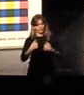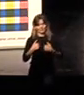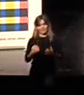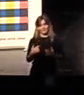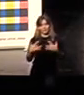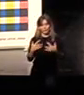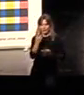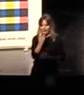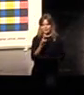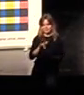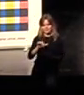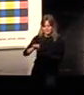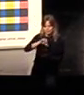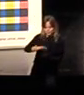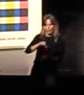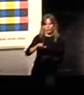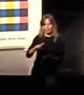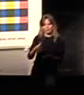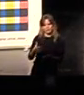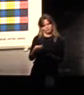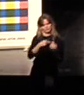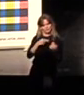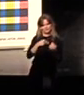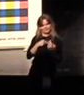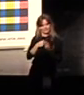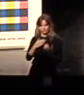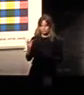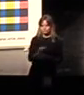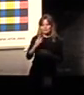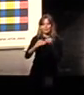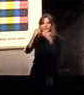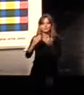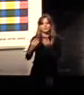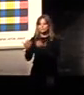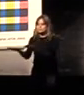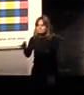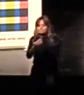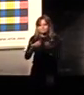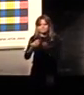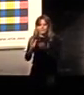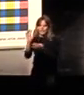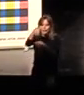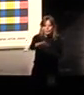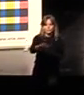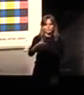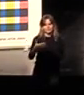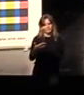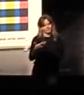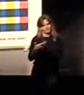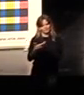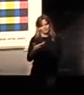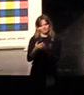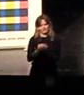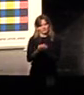positie in rebuilding en collectivisme een nieuw inclusief narratief 3 invented democratie waar